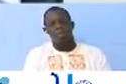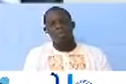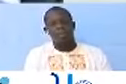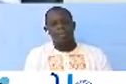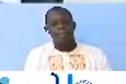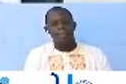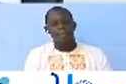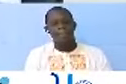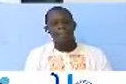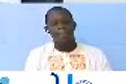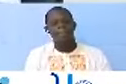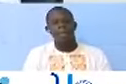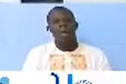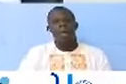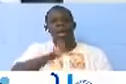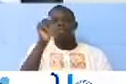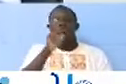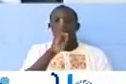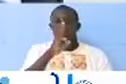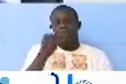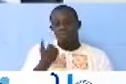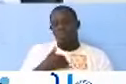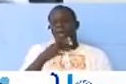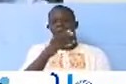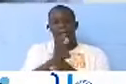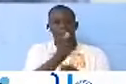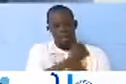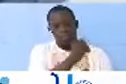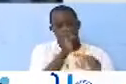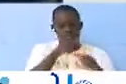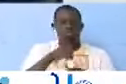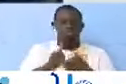suffer. Those that I also assist will